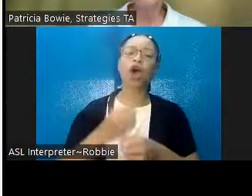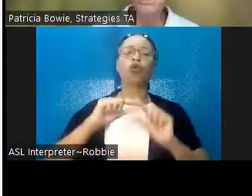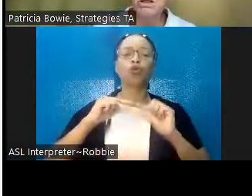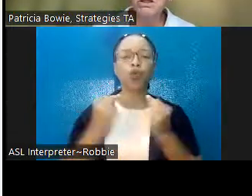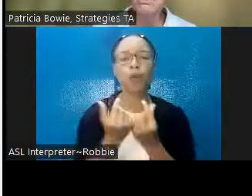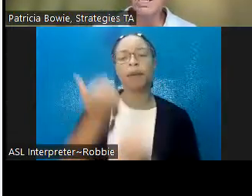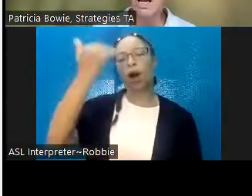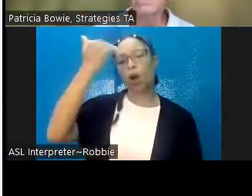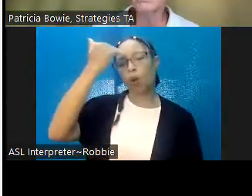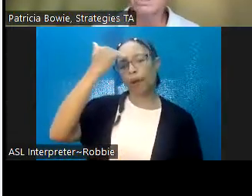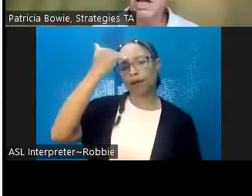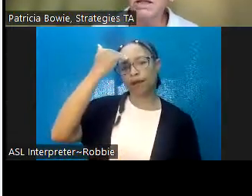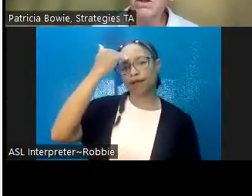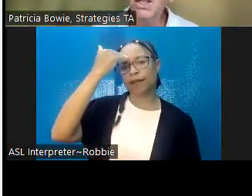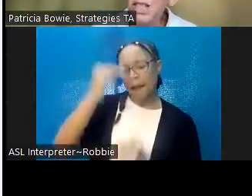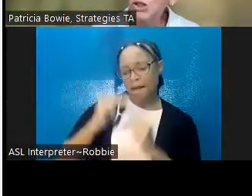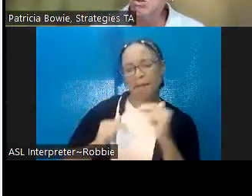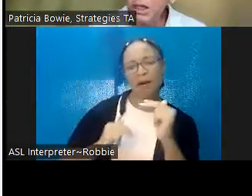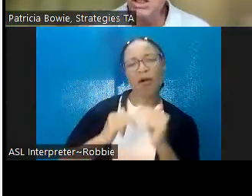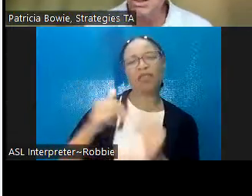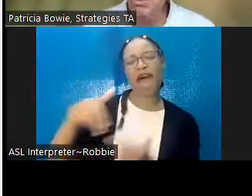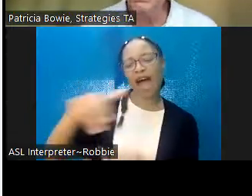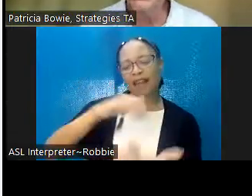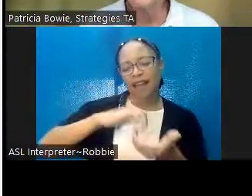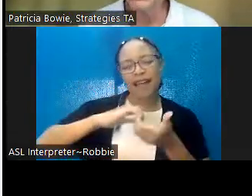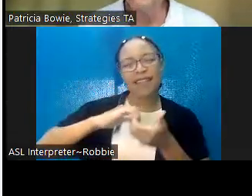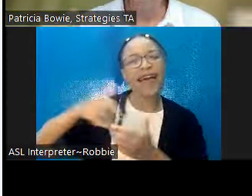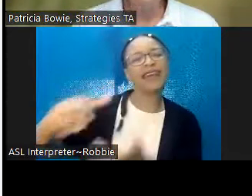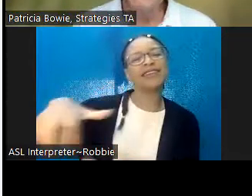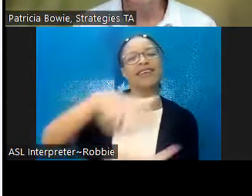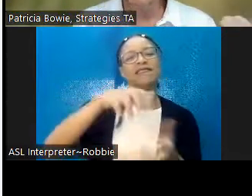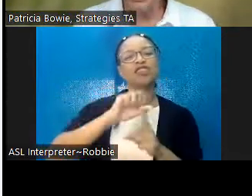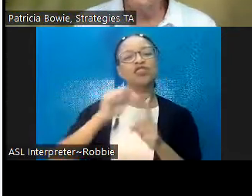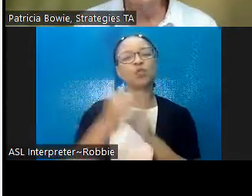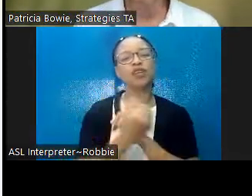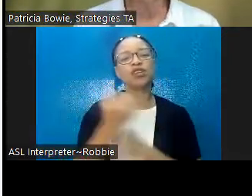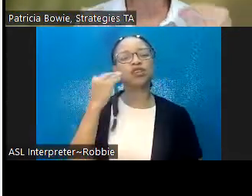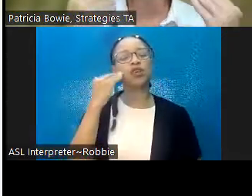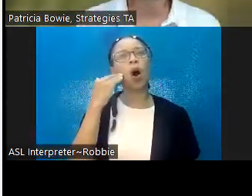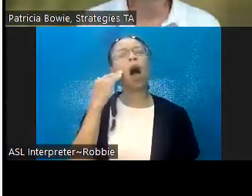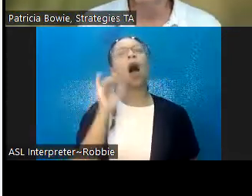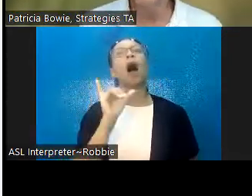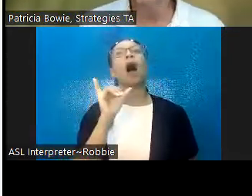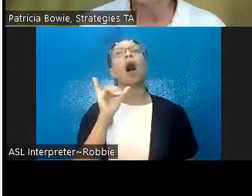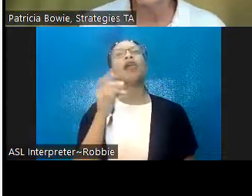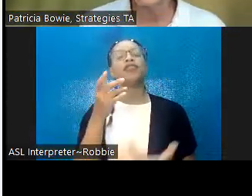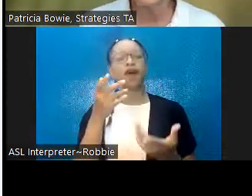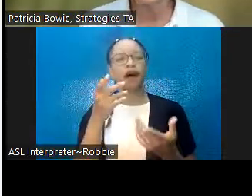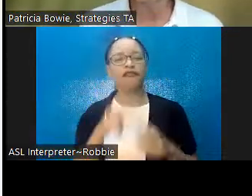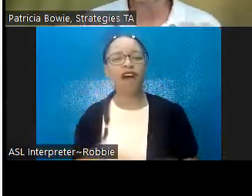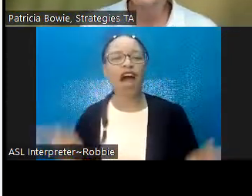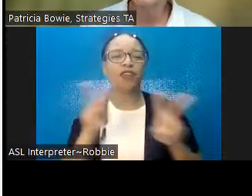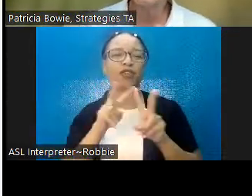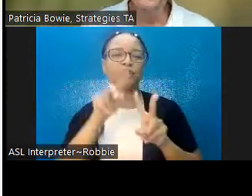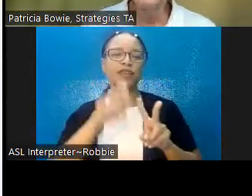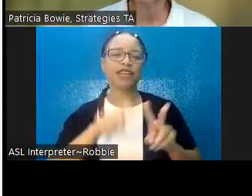to build that kind of collective situational awareness to say, what is the values that we have that we do need to focus on?